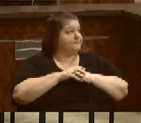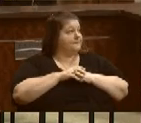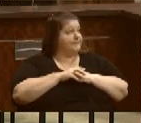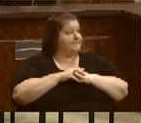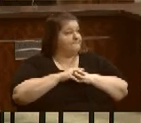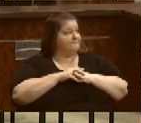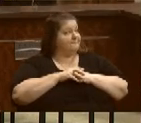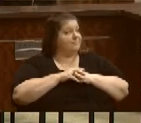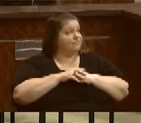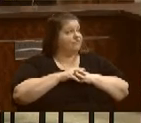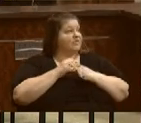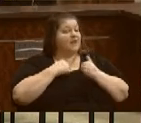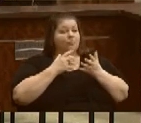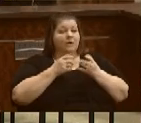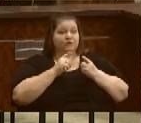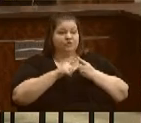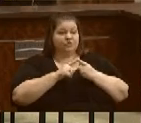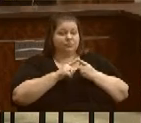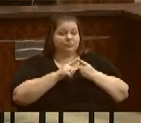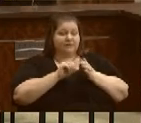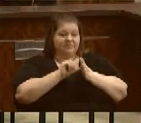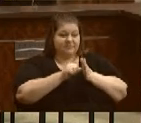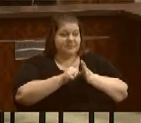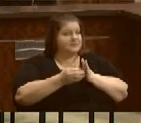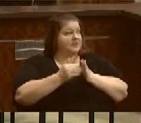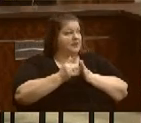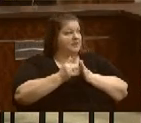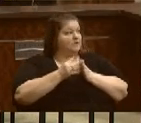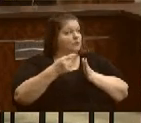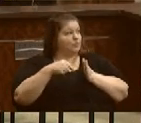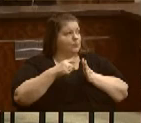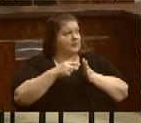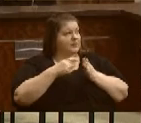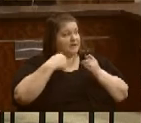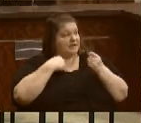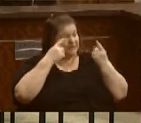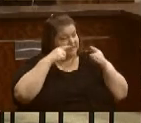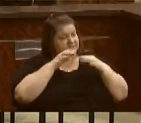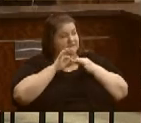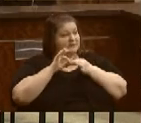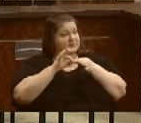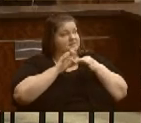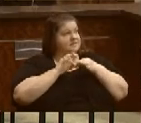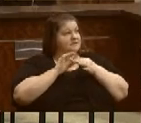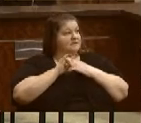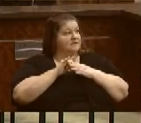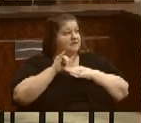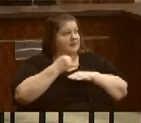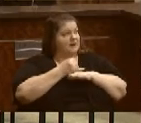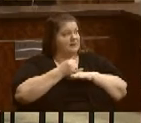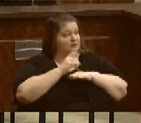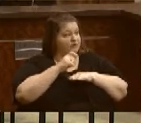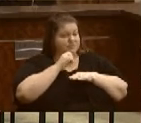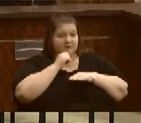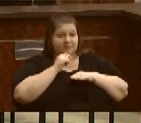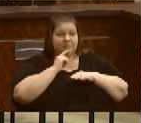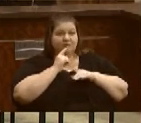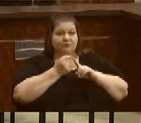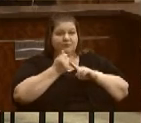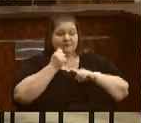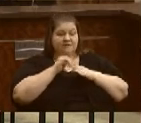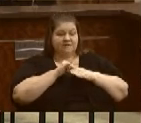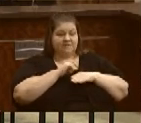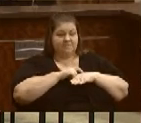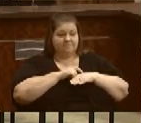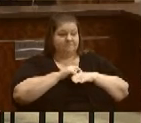again that we were informed that there was a consensus within the city that the island on Montrose should not be removed at this time.